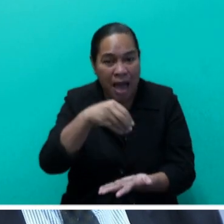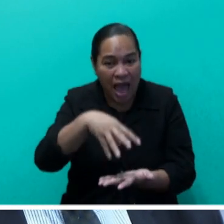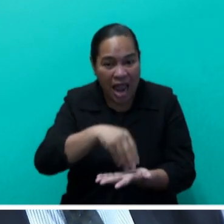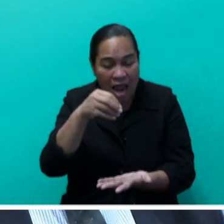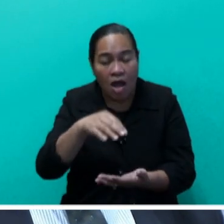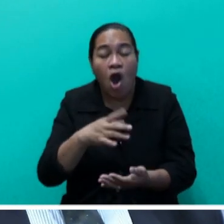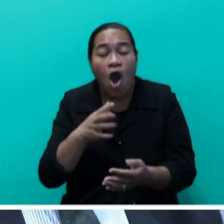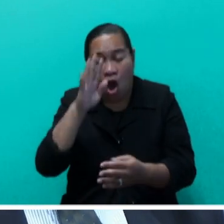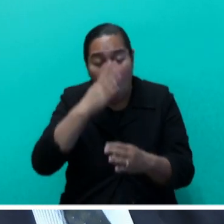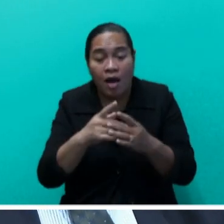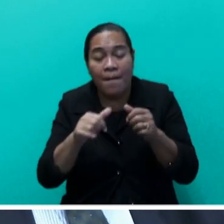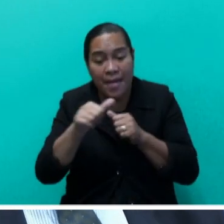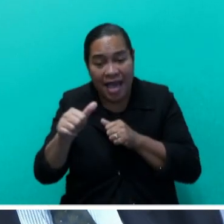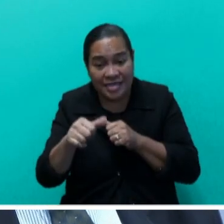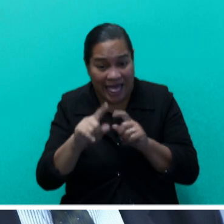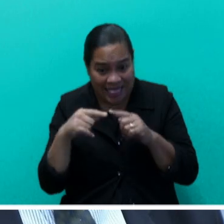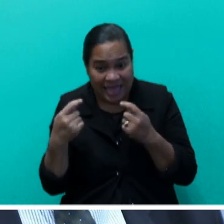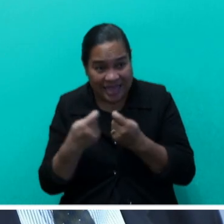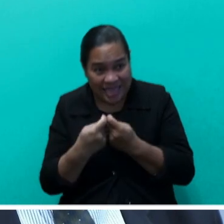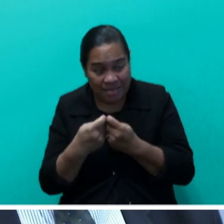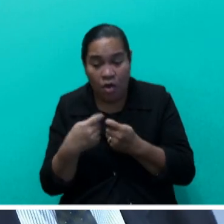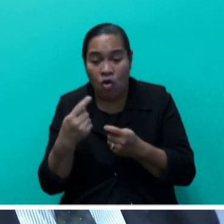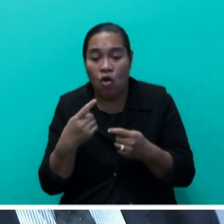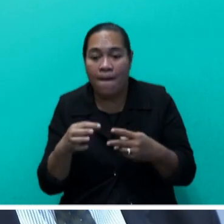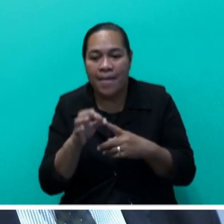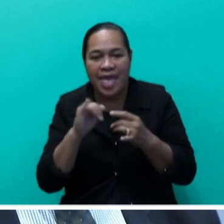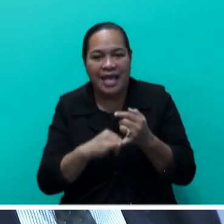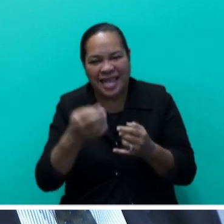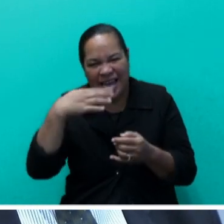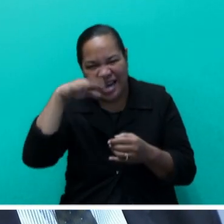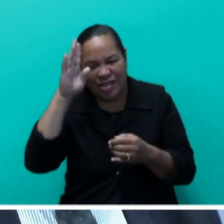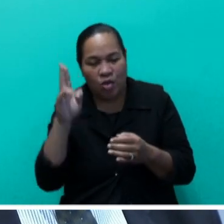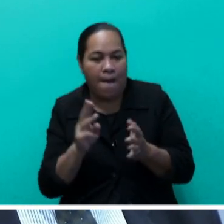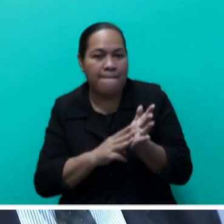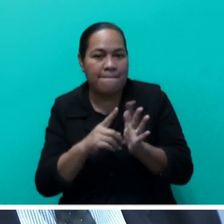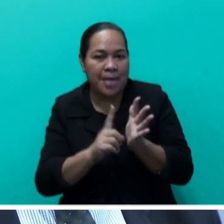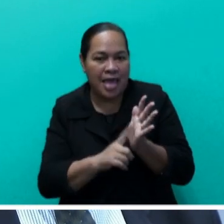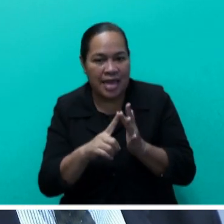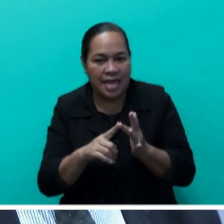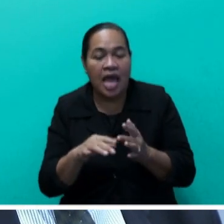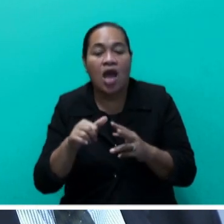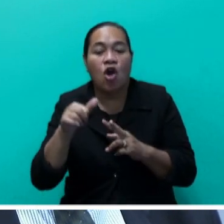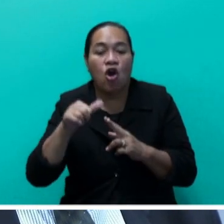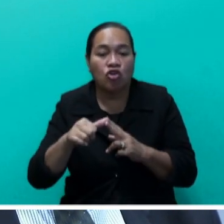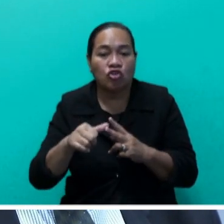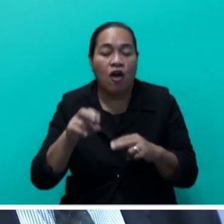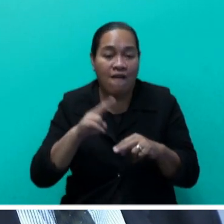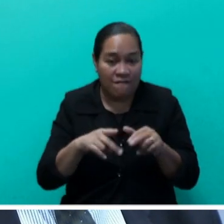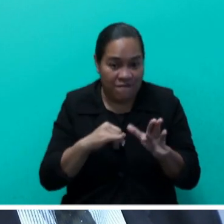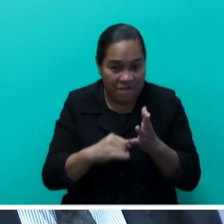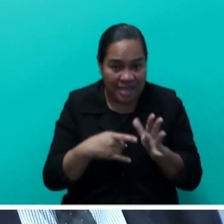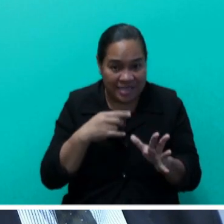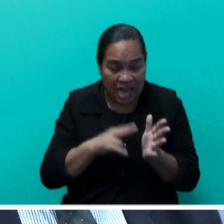best. The team is ably led by PS Ratumeli Naduba and Fesanok, and they will be